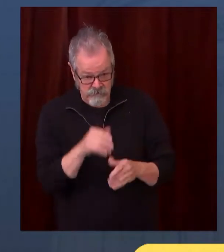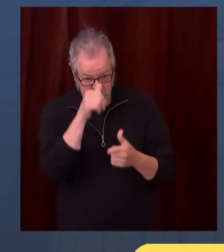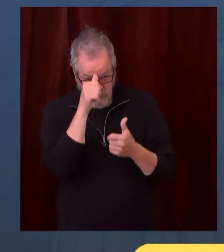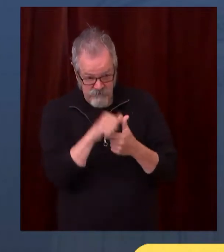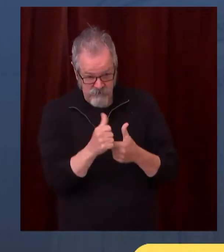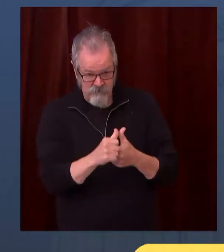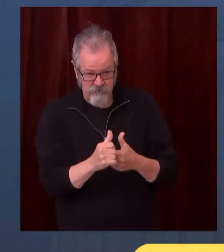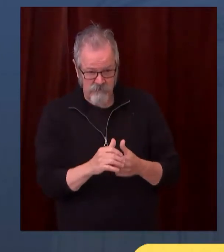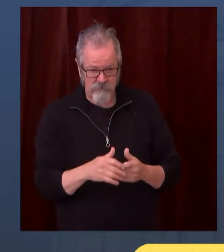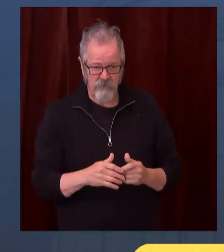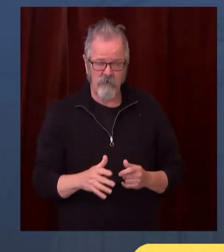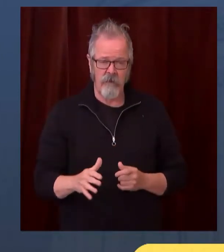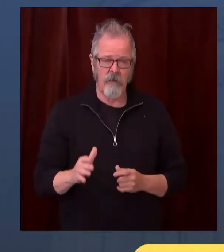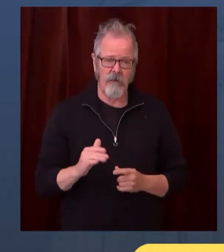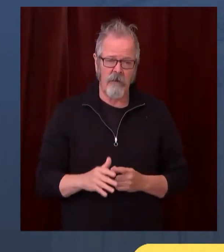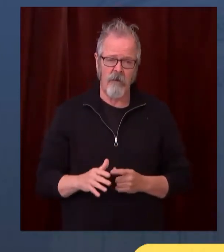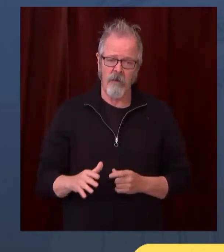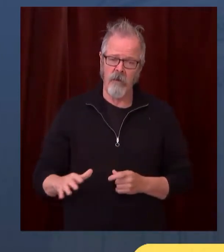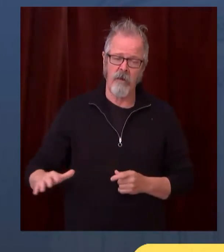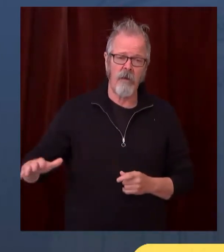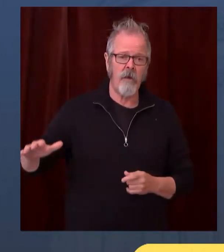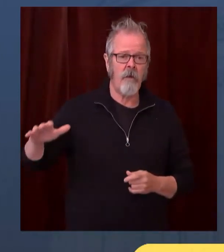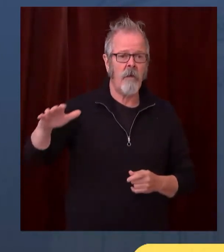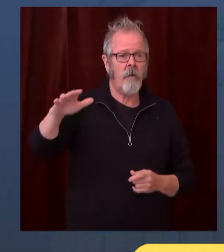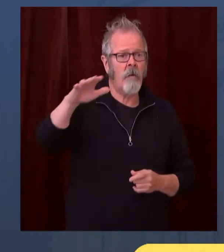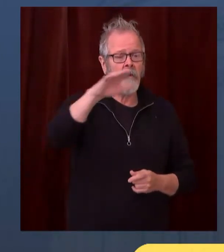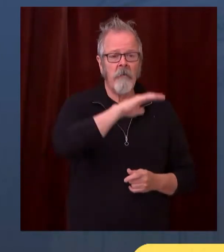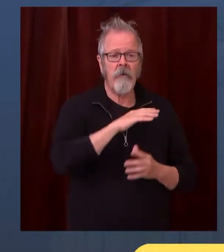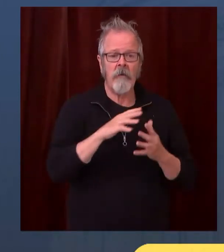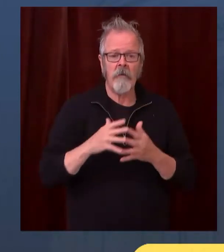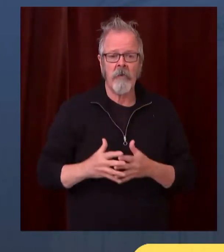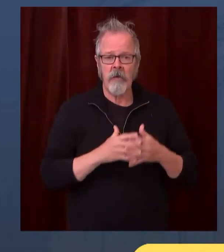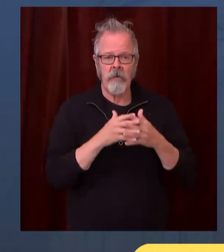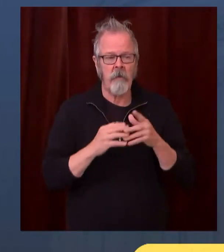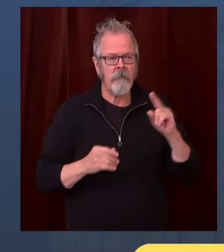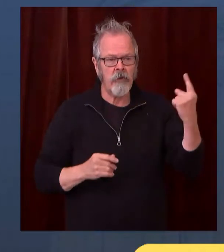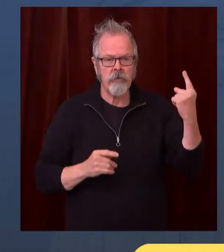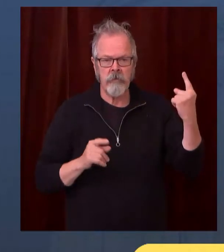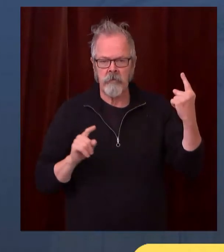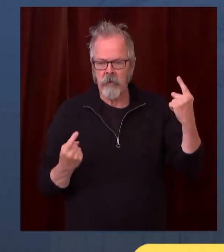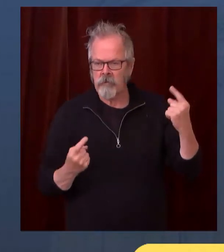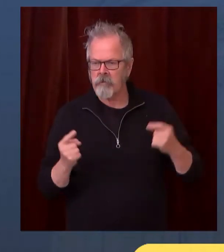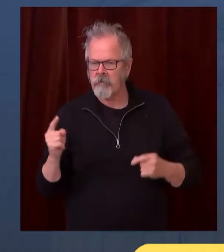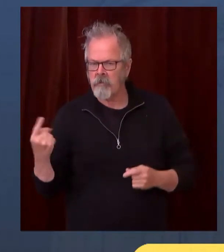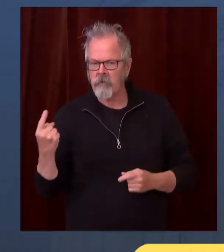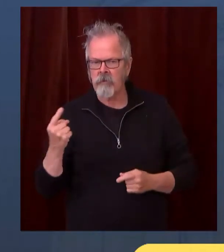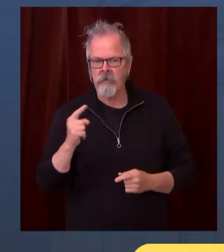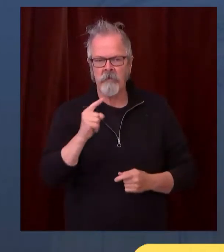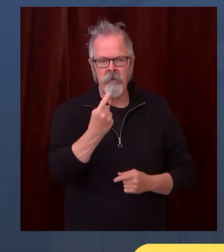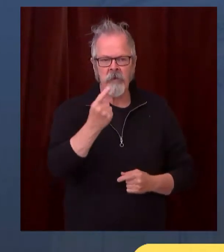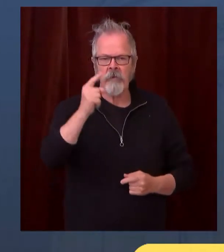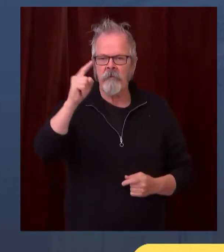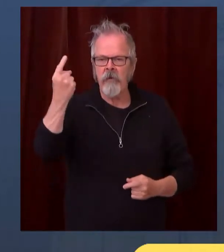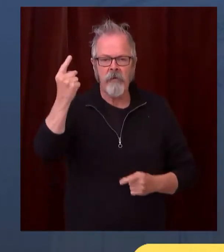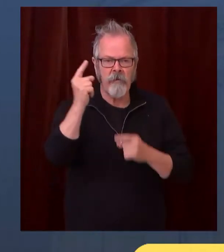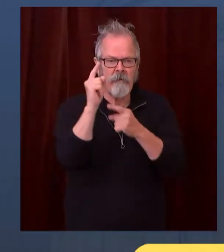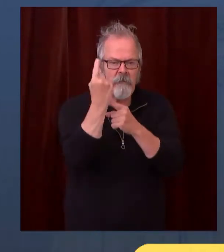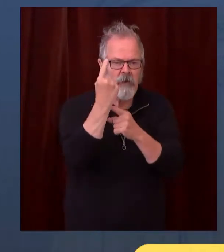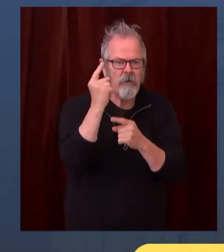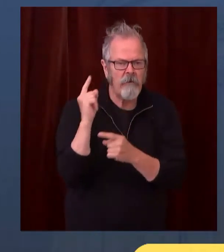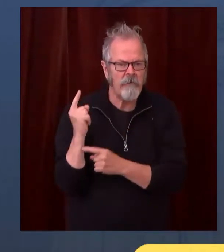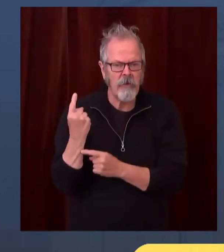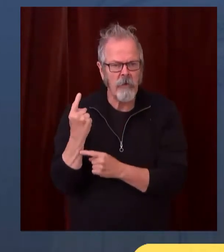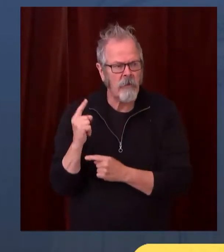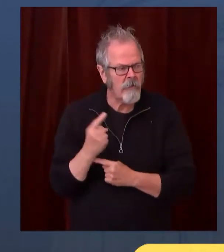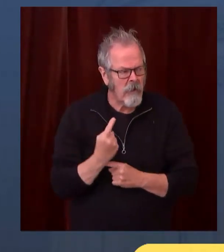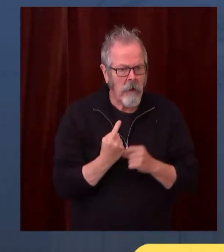of today, more than 500 facilities in the state of Washington have reported COVID-19